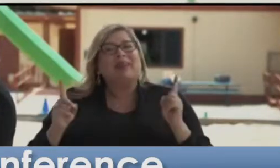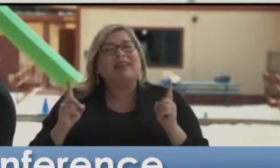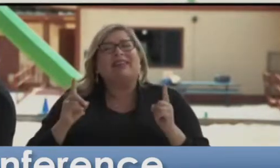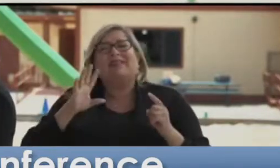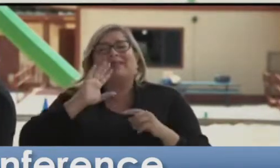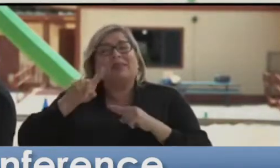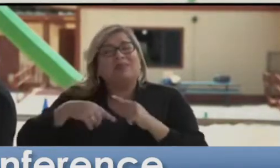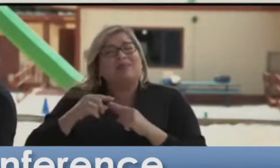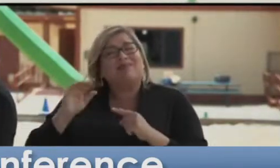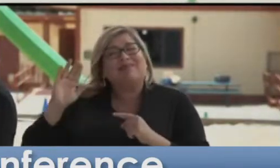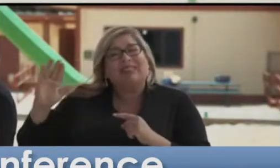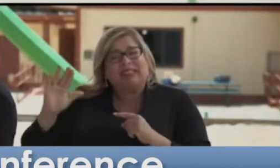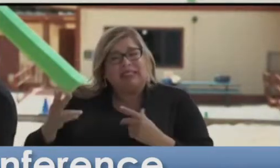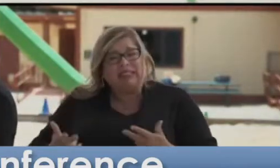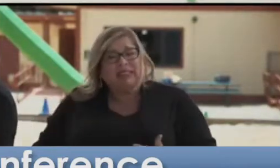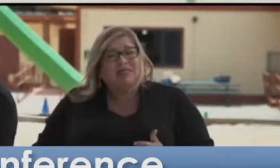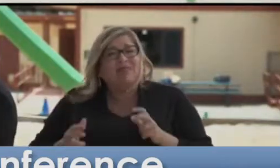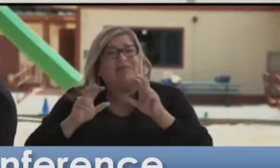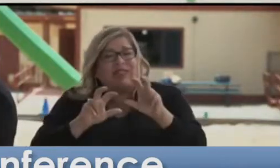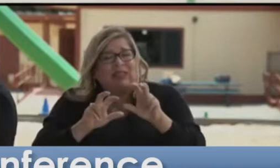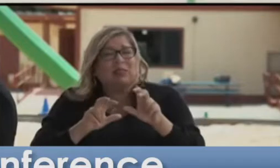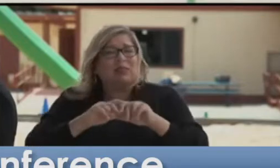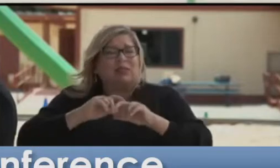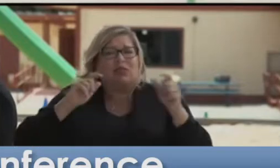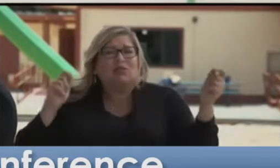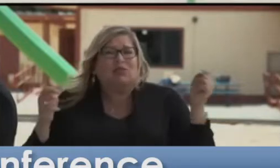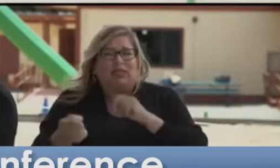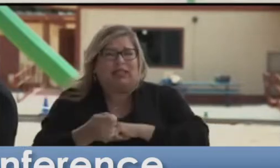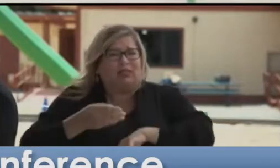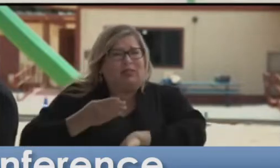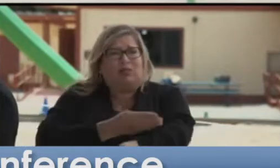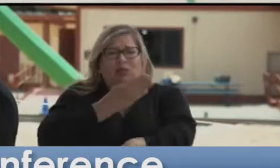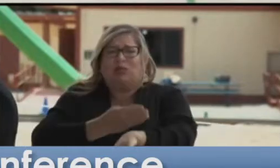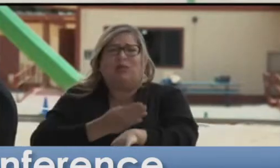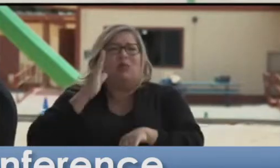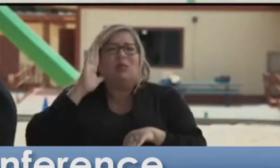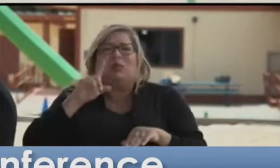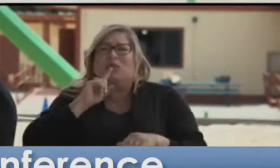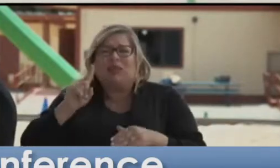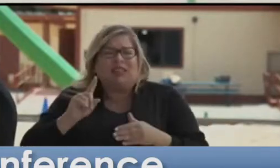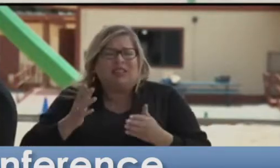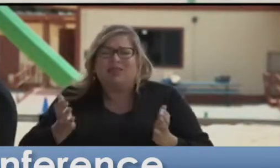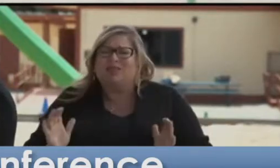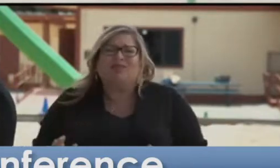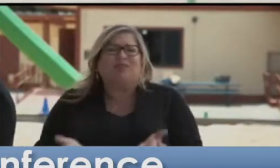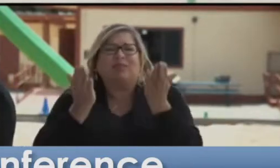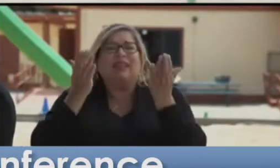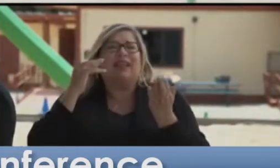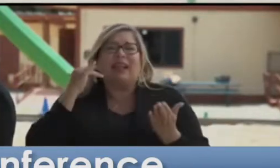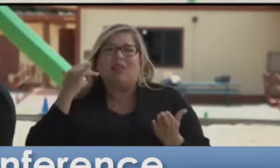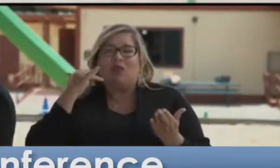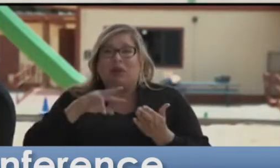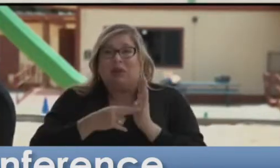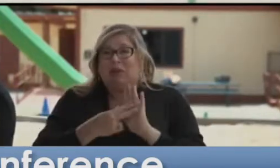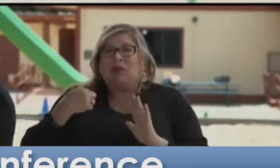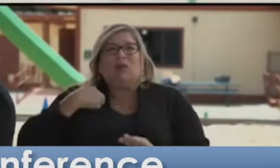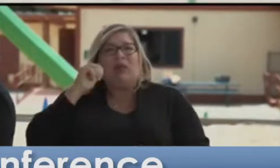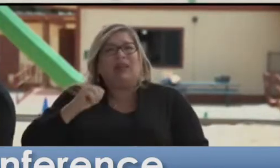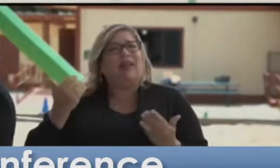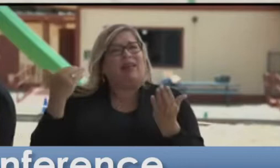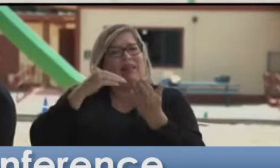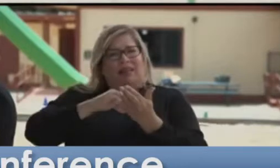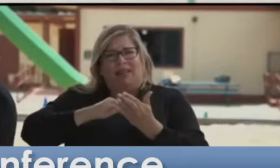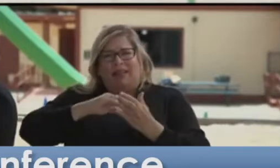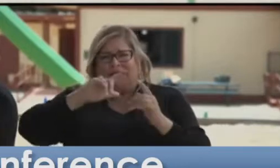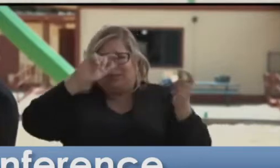and reforms will catapult California forward and really allow us to reinvent the public